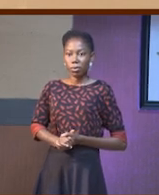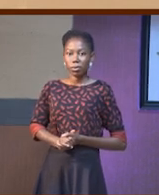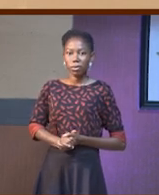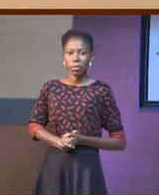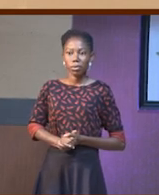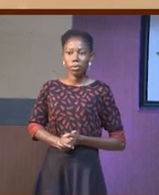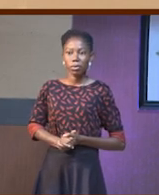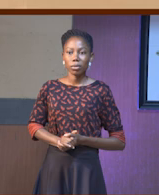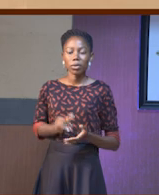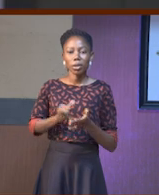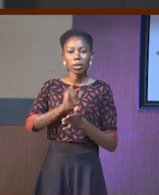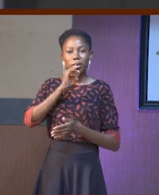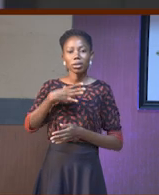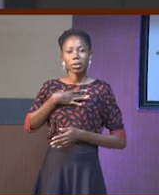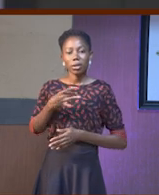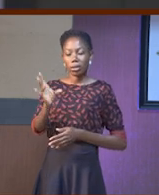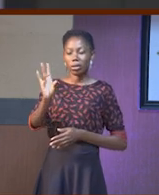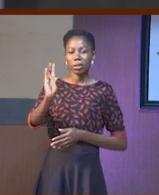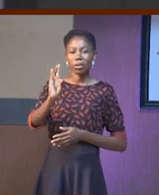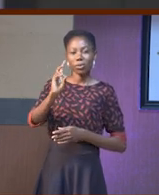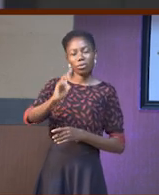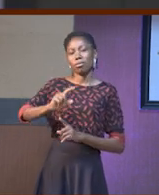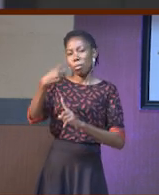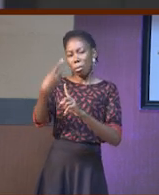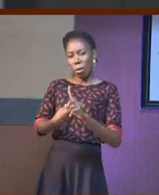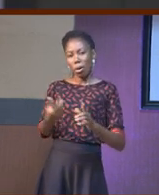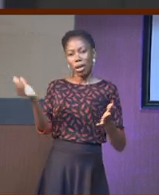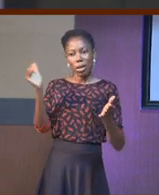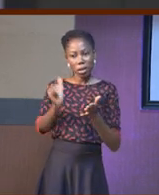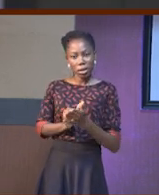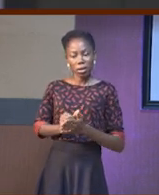That's another 7 months again. So another new year again.